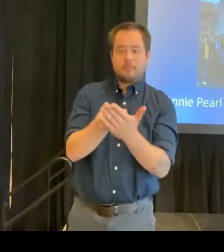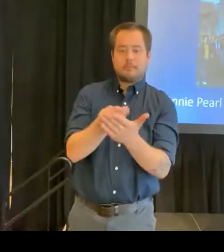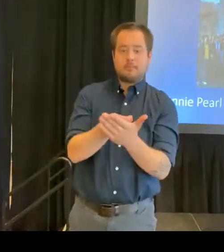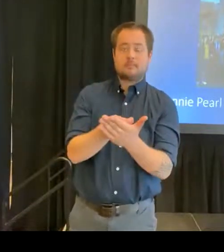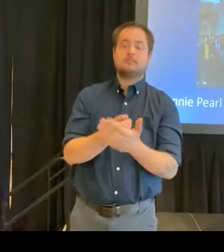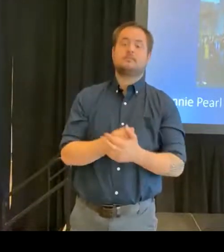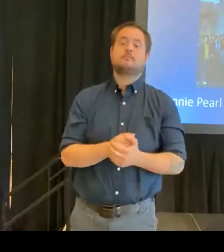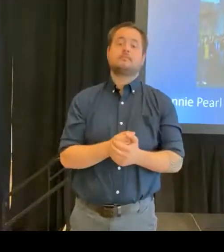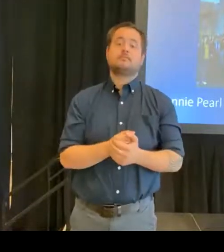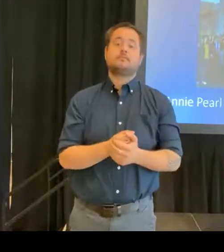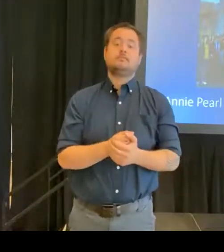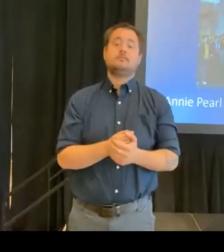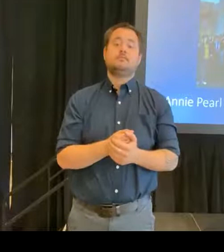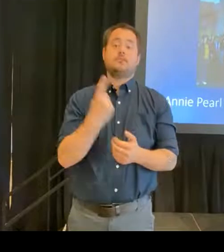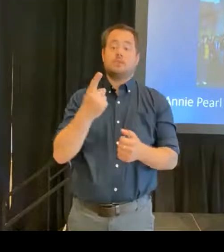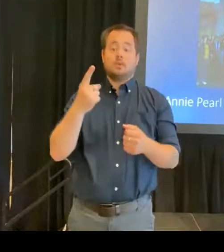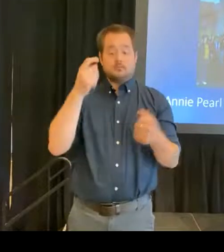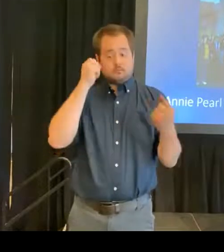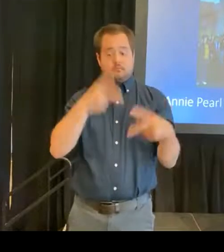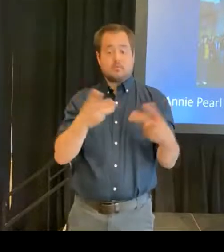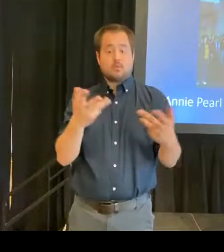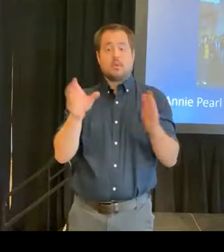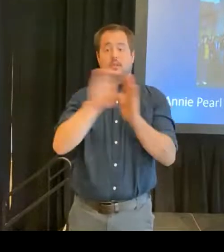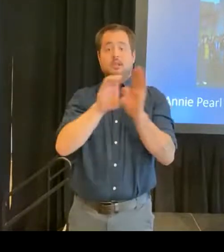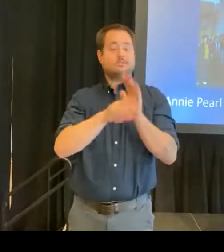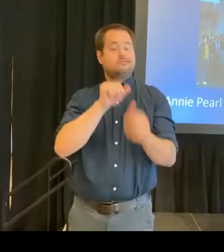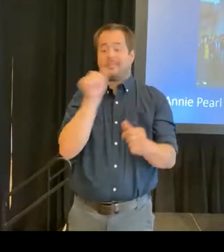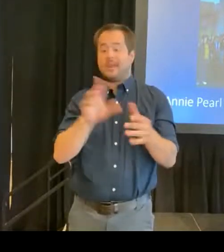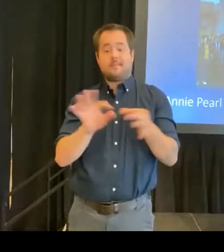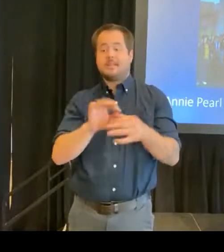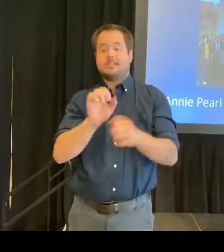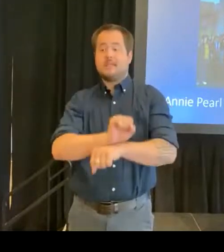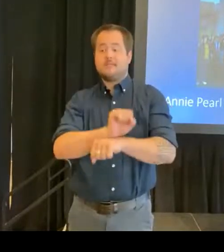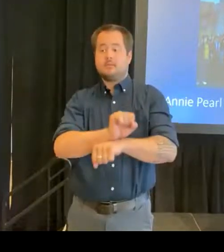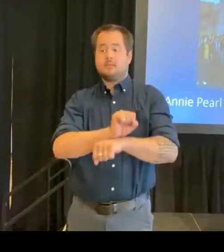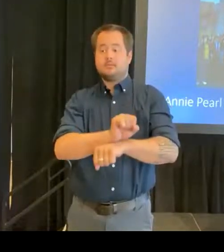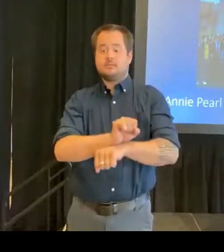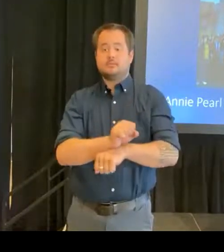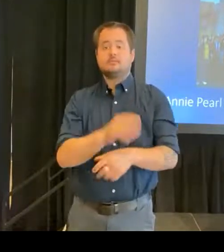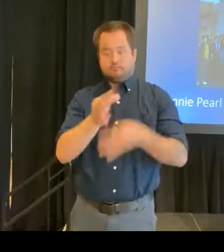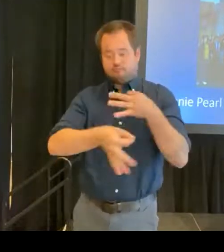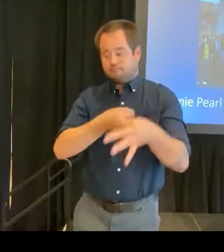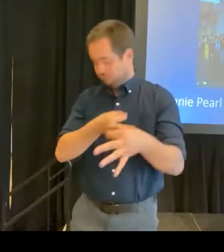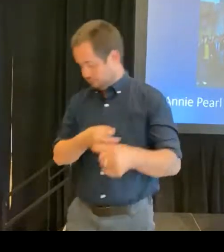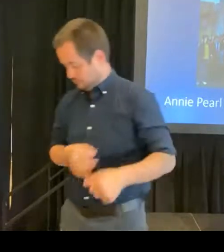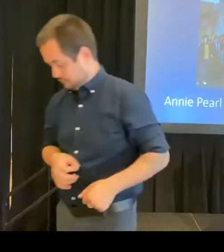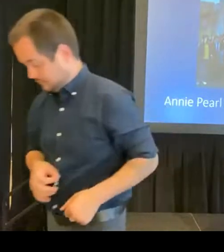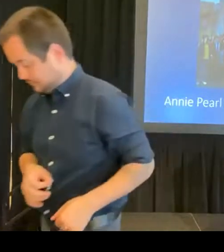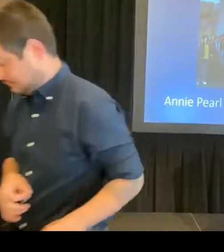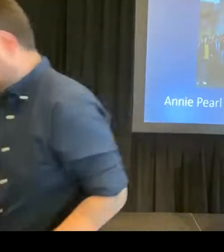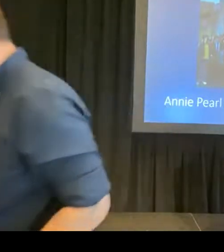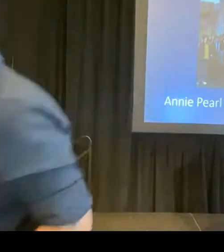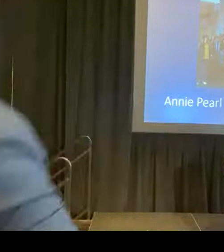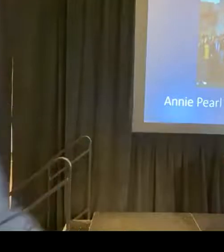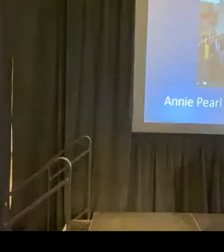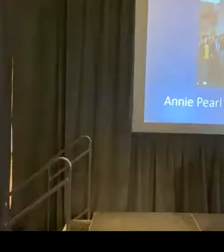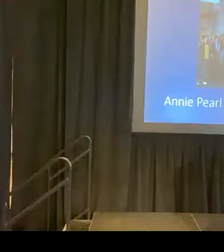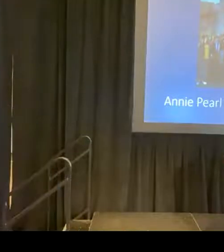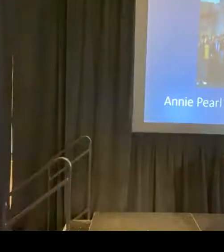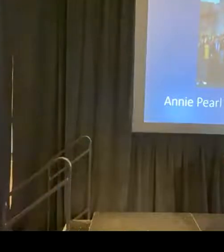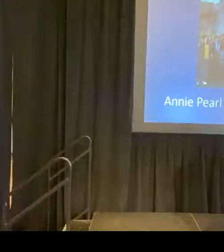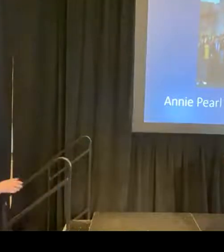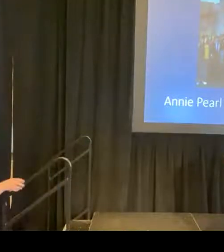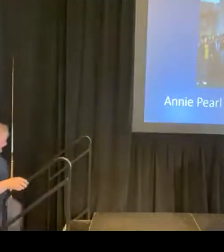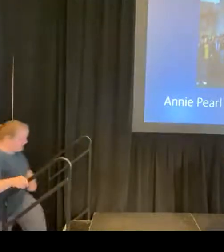is that the Constitution wouldn't talk about slavery. Well, another thing I wanted to ask you a question about was